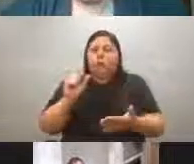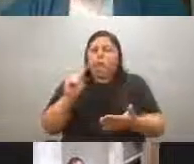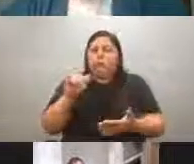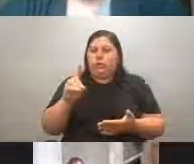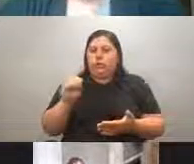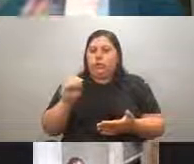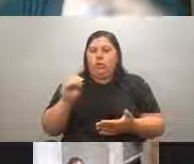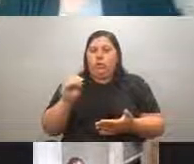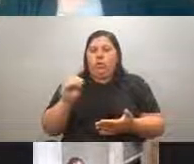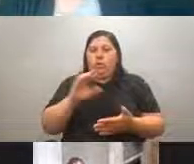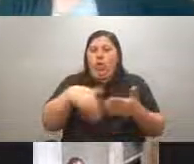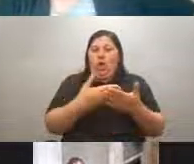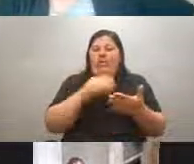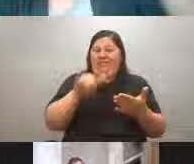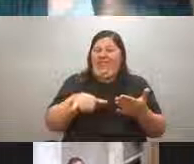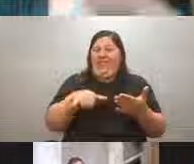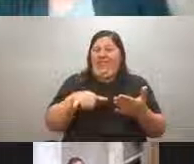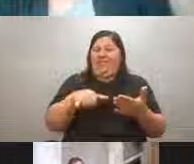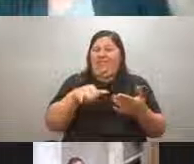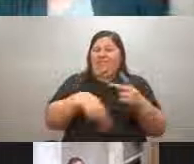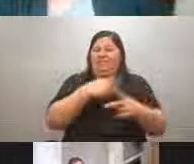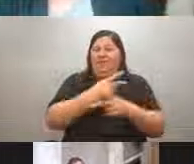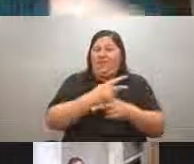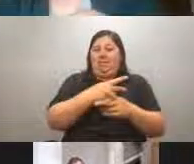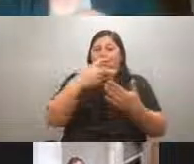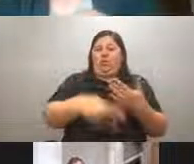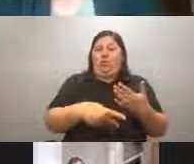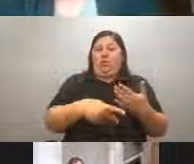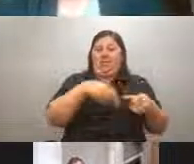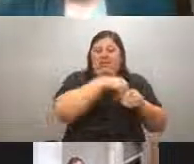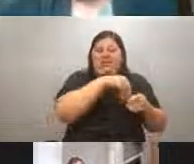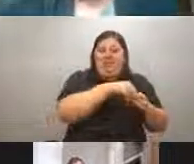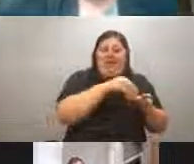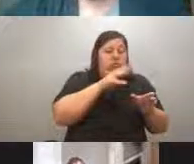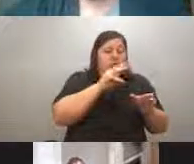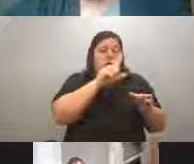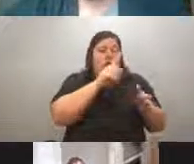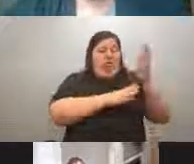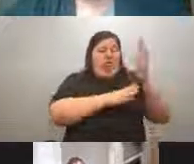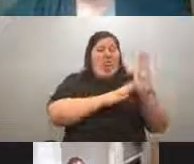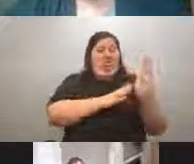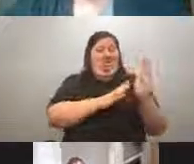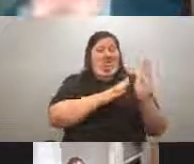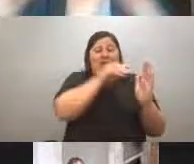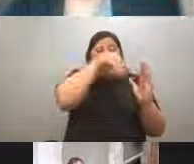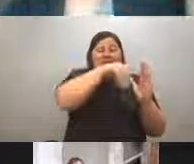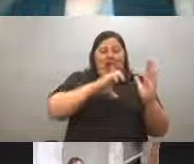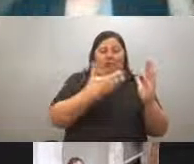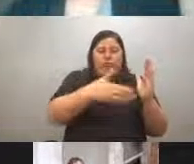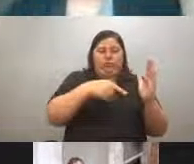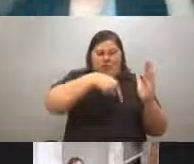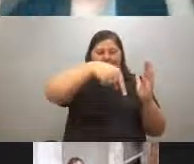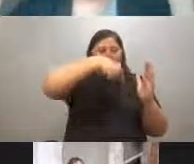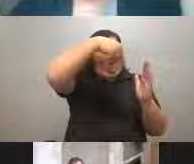right along the mural site in the interior. So just